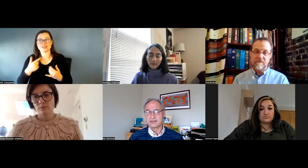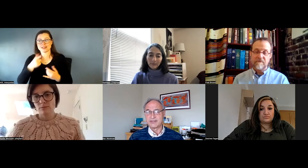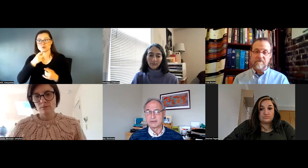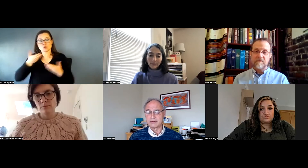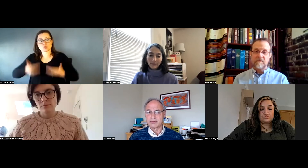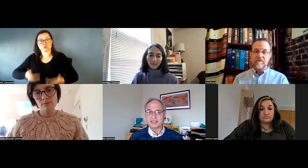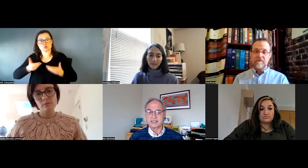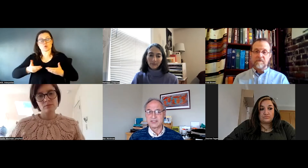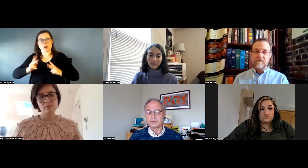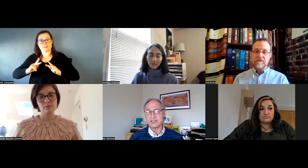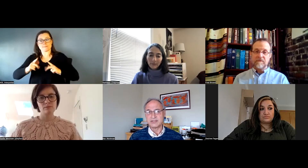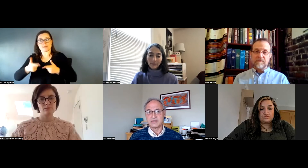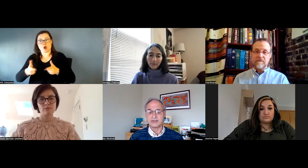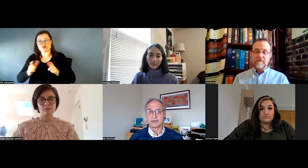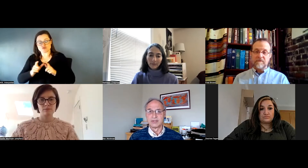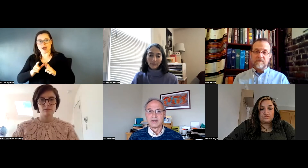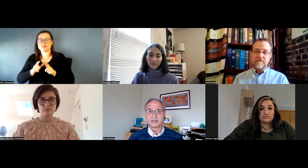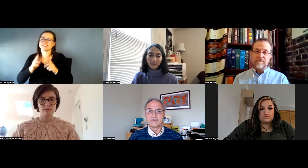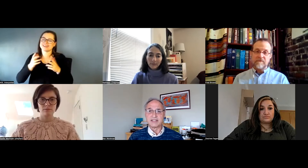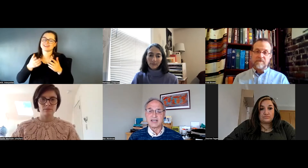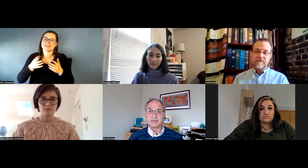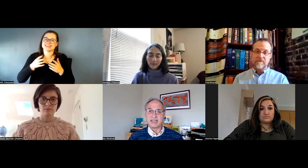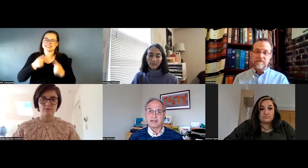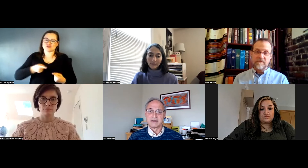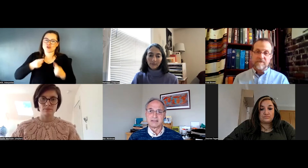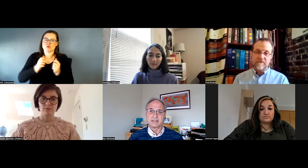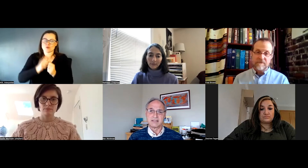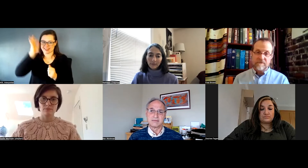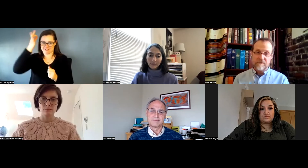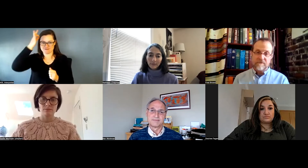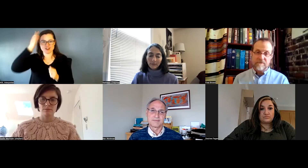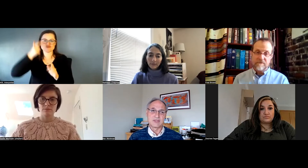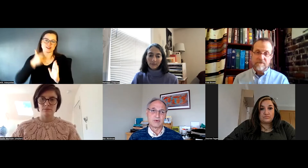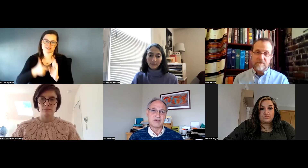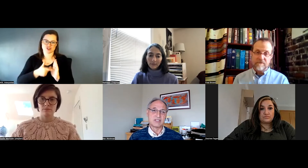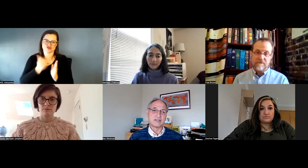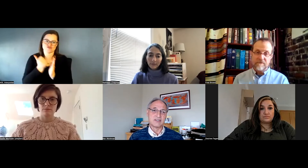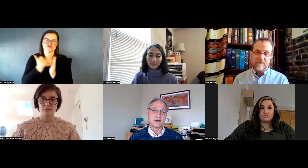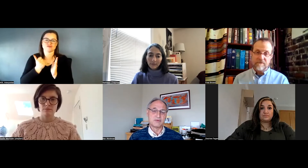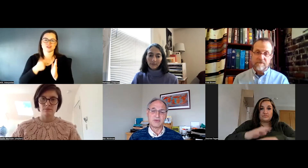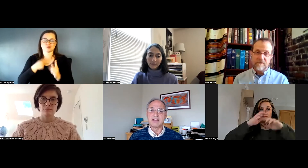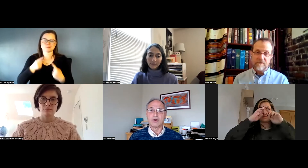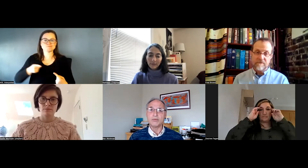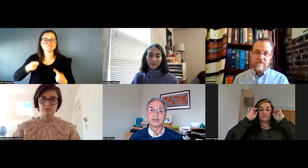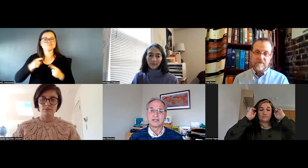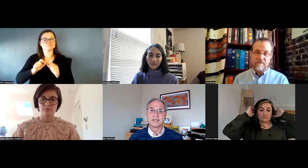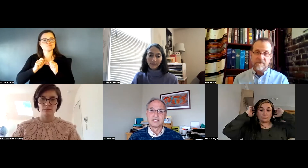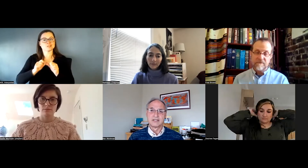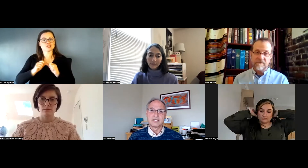to federal recognition. We continue to fight that battle. We haven't given up and we have